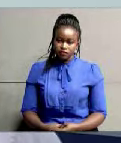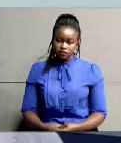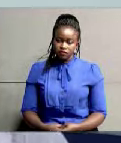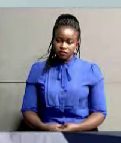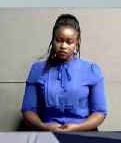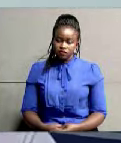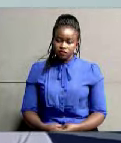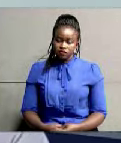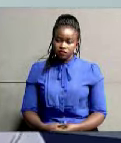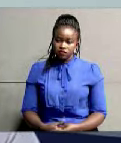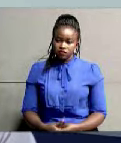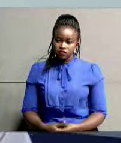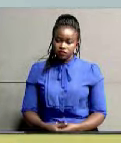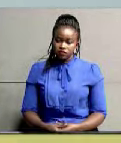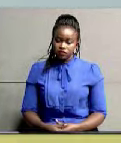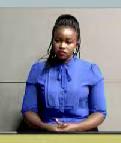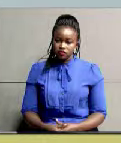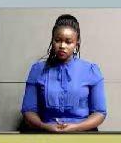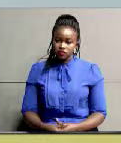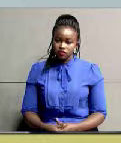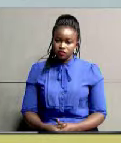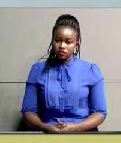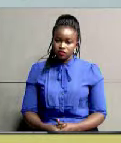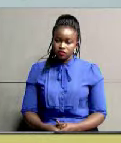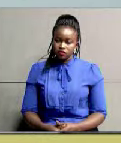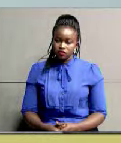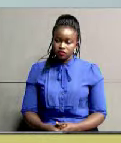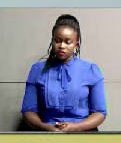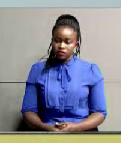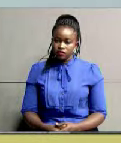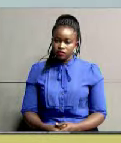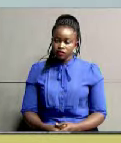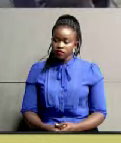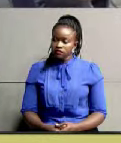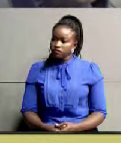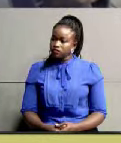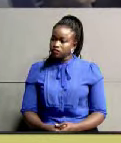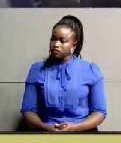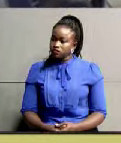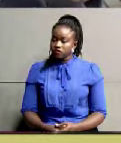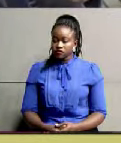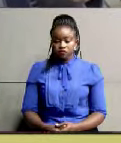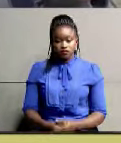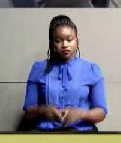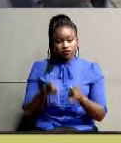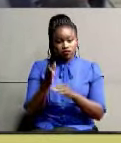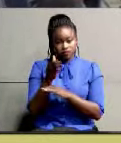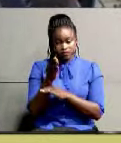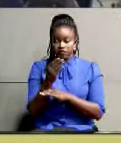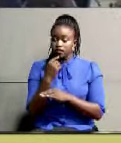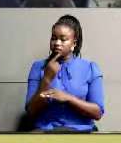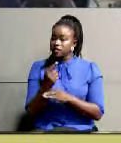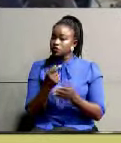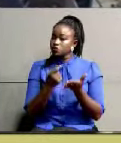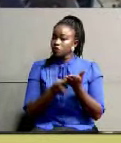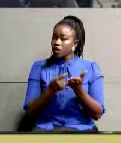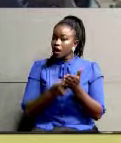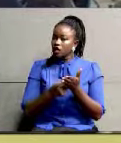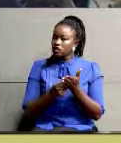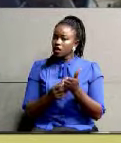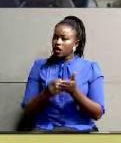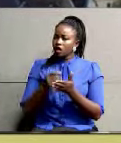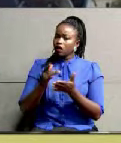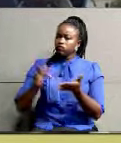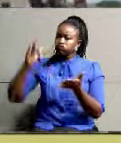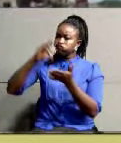will be trying to take off. So that's the difference between this enemy and the other one. Echeru said Uganda has not hired the aircraft, but